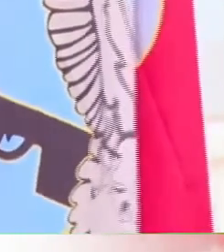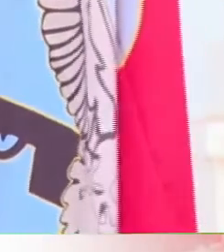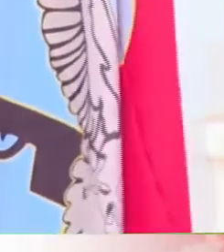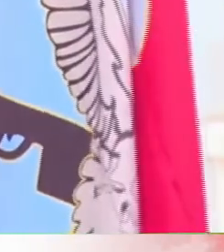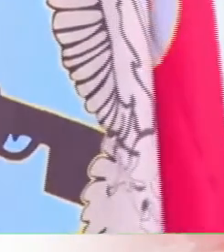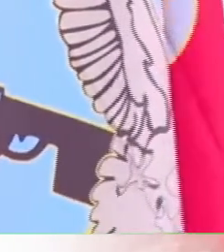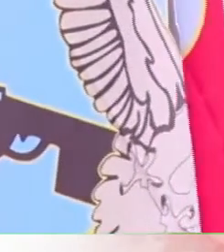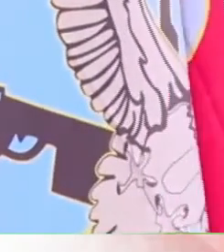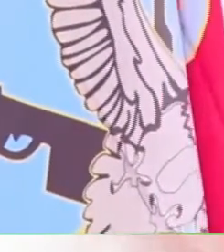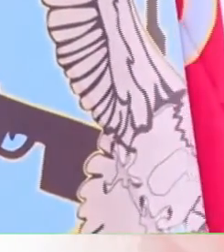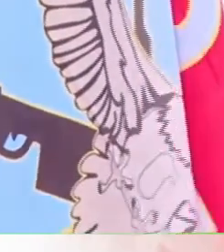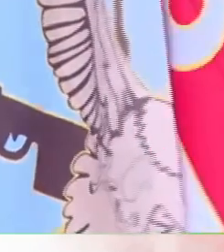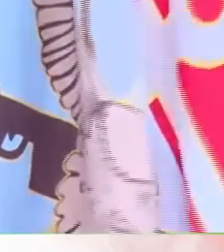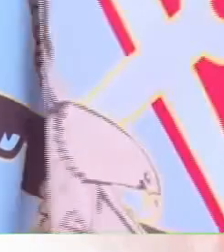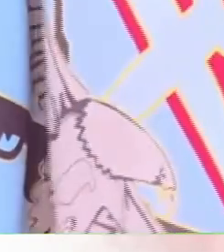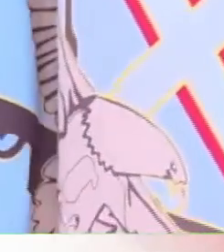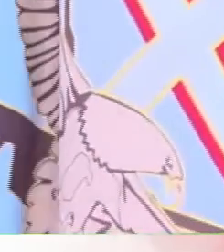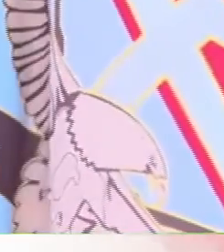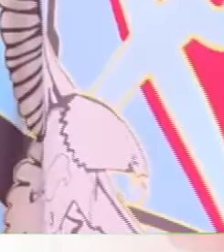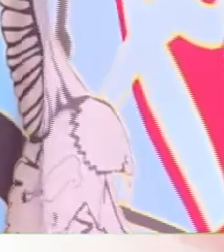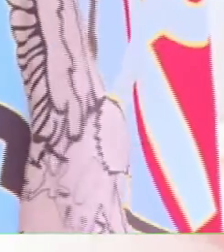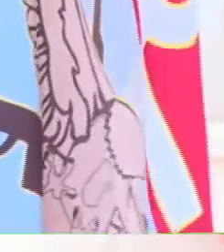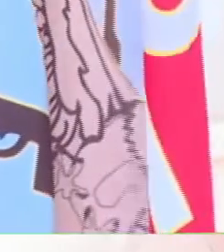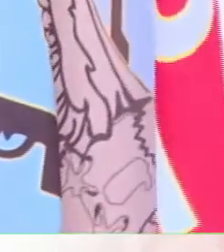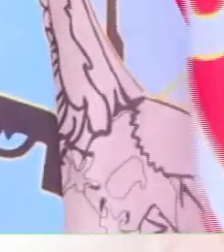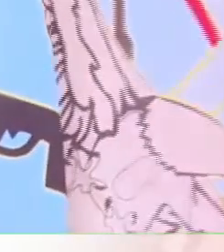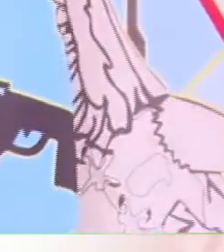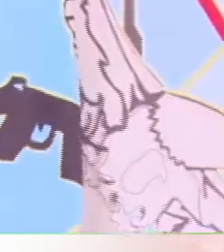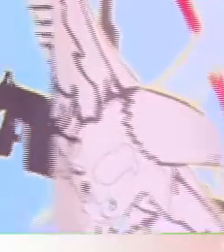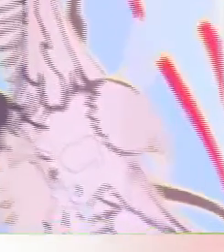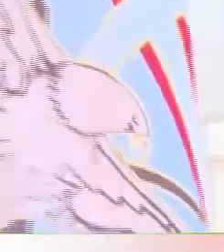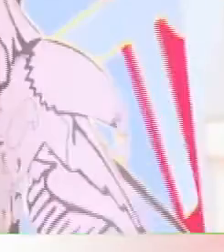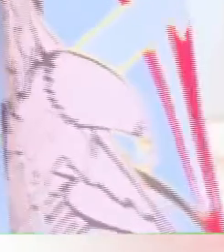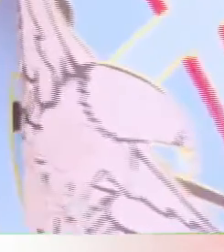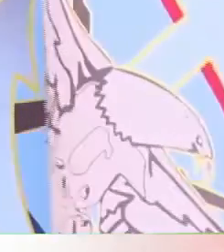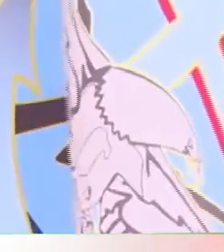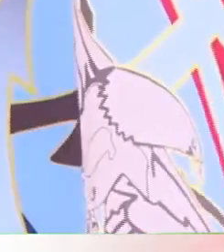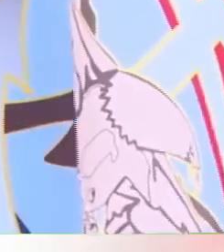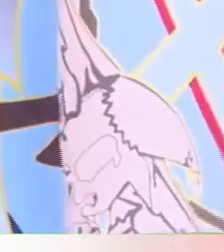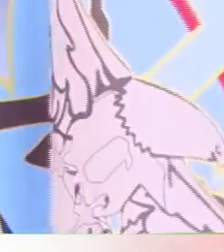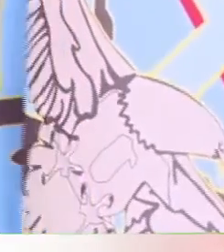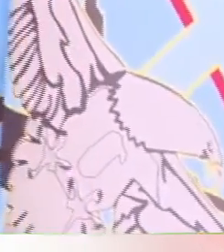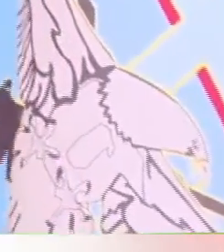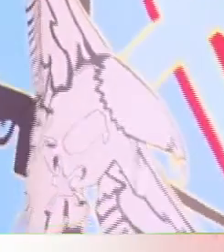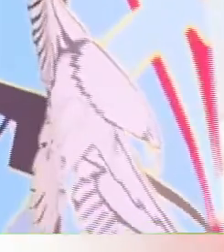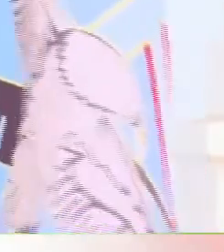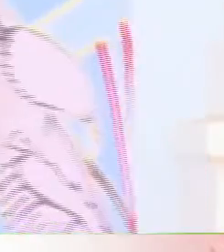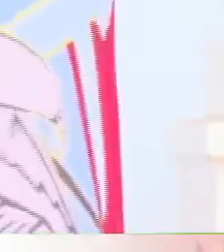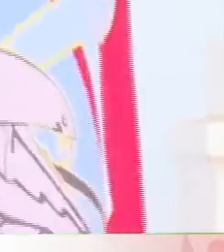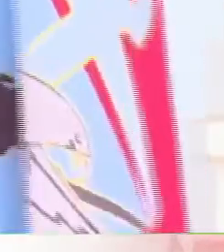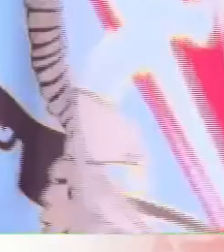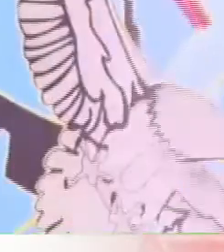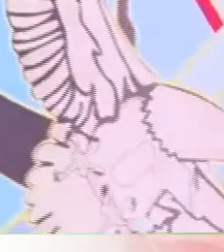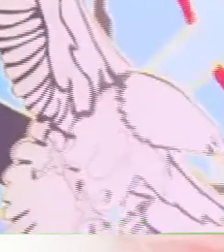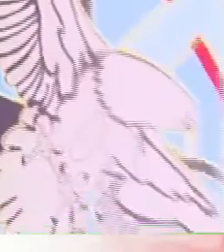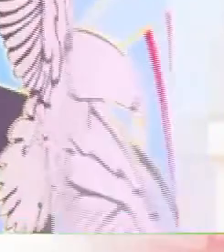100 persons. That attendees of celebrations of weddings and other